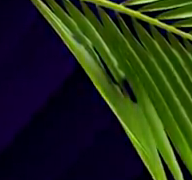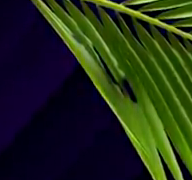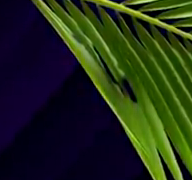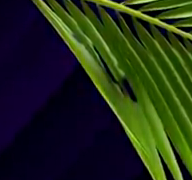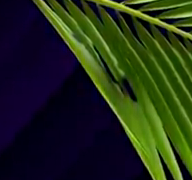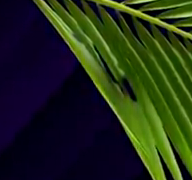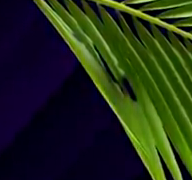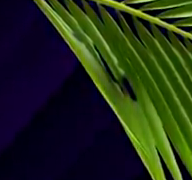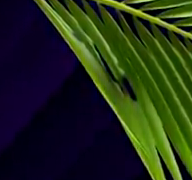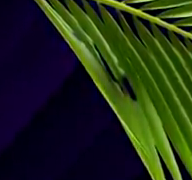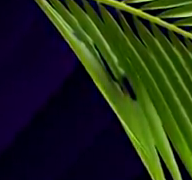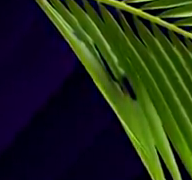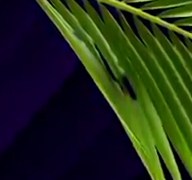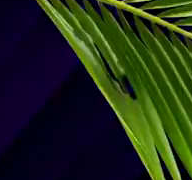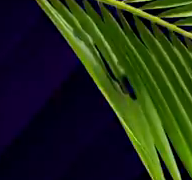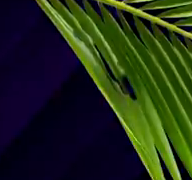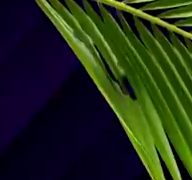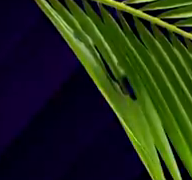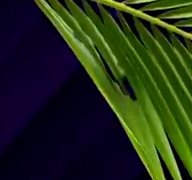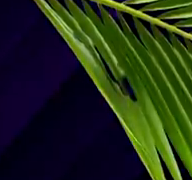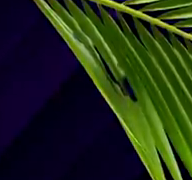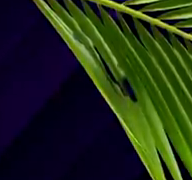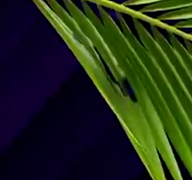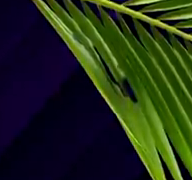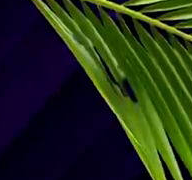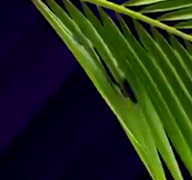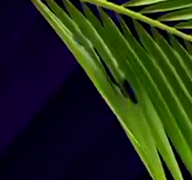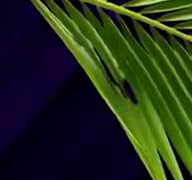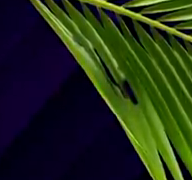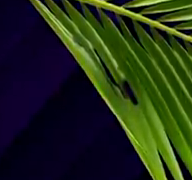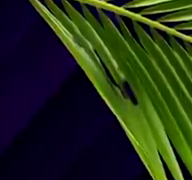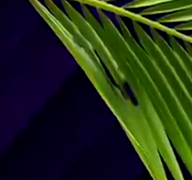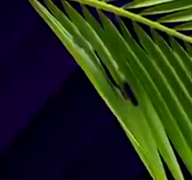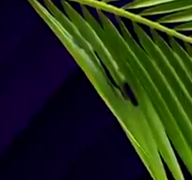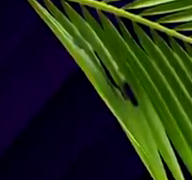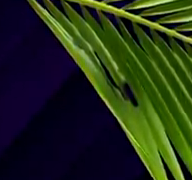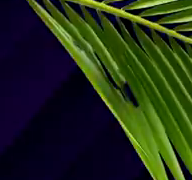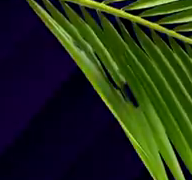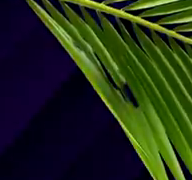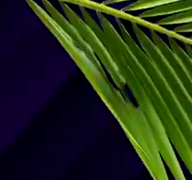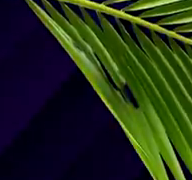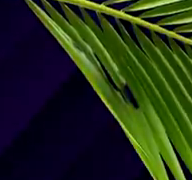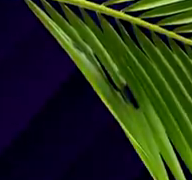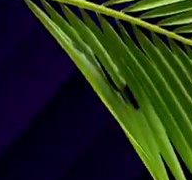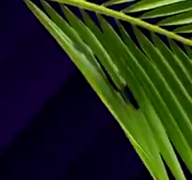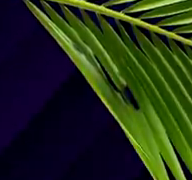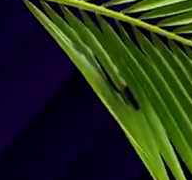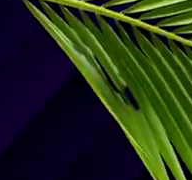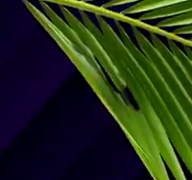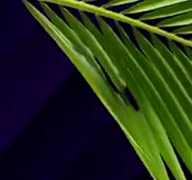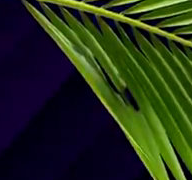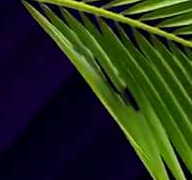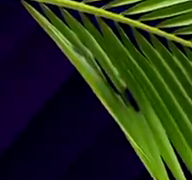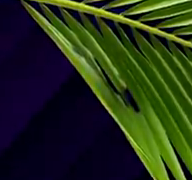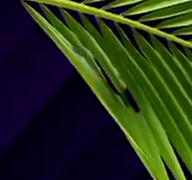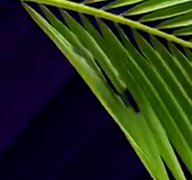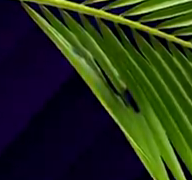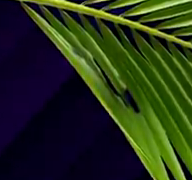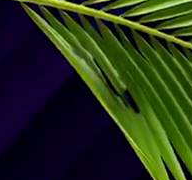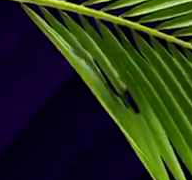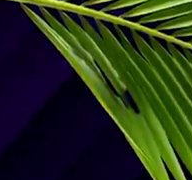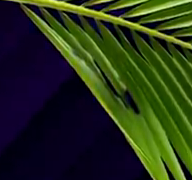Glory, glory. Glory to his name.